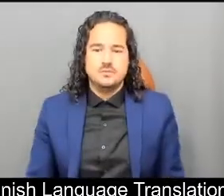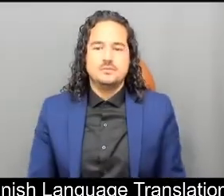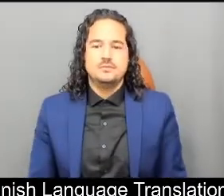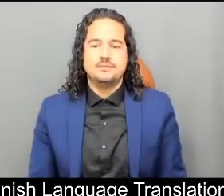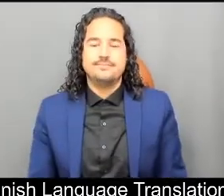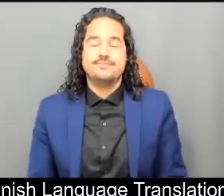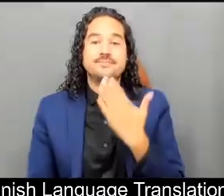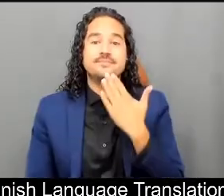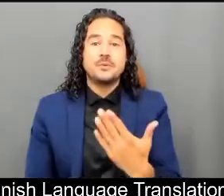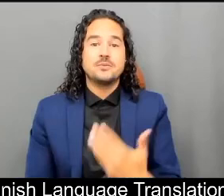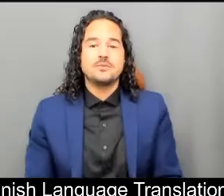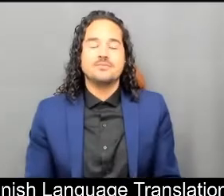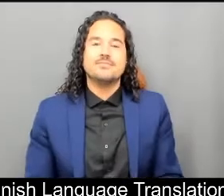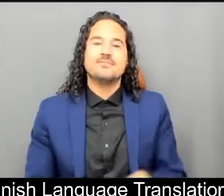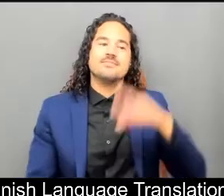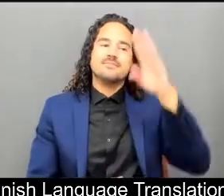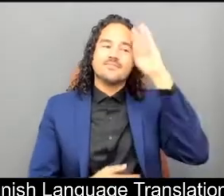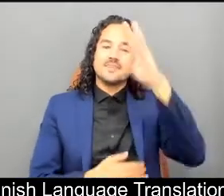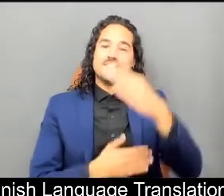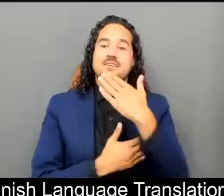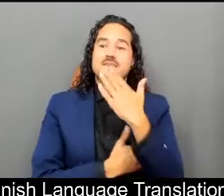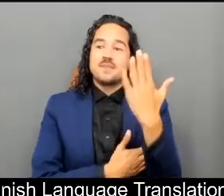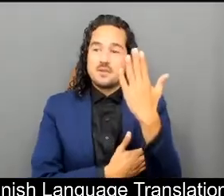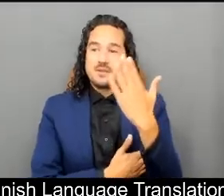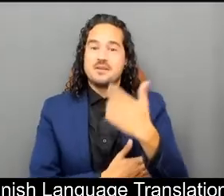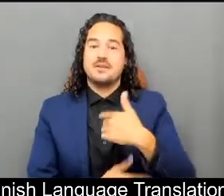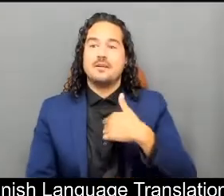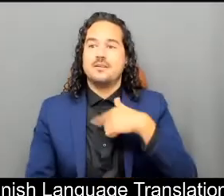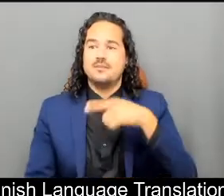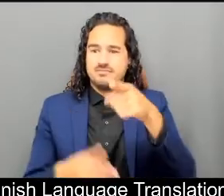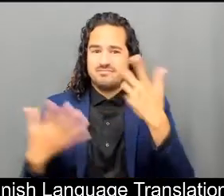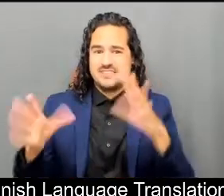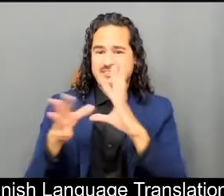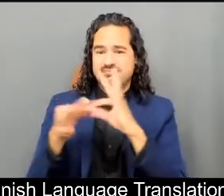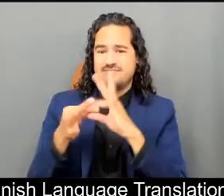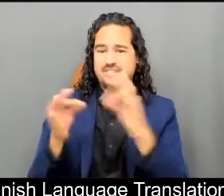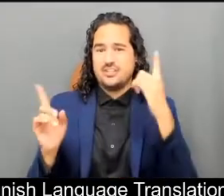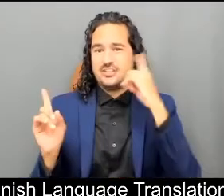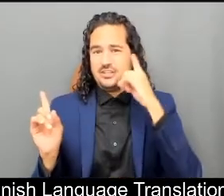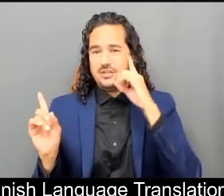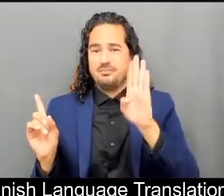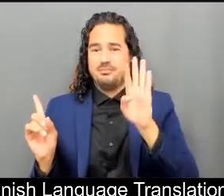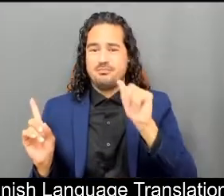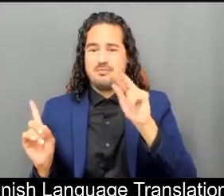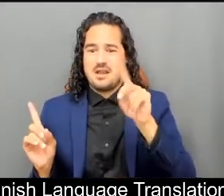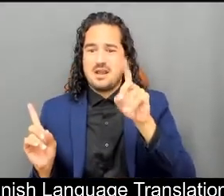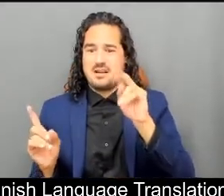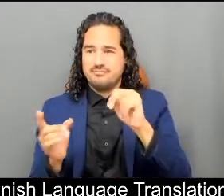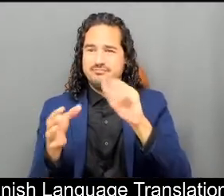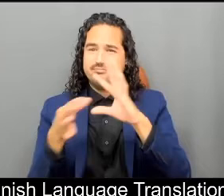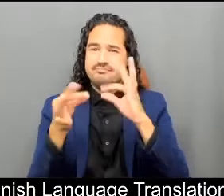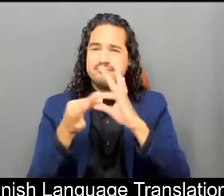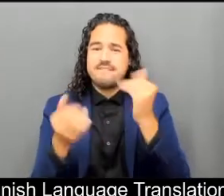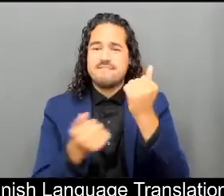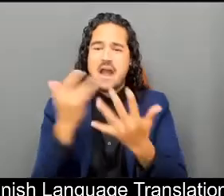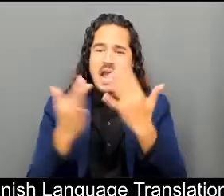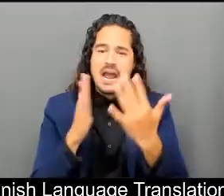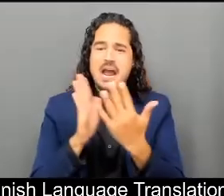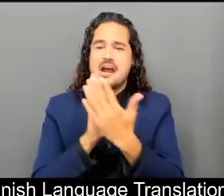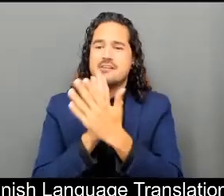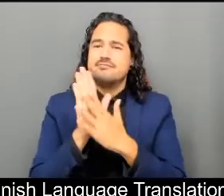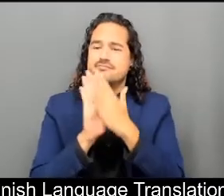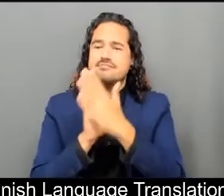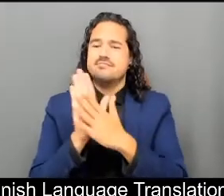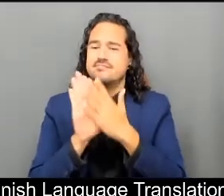Morning, everyone. So you've heard from Brandon talking about the fire operationally. Heard from Lori talk about some of the challenges we